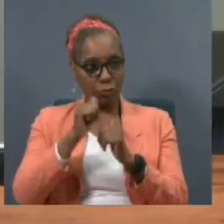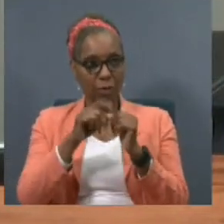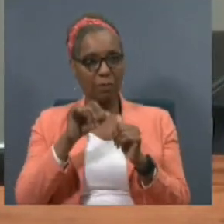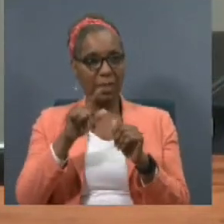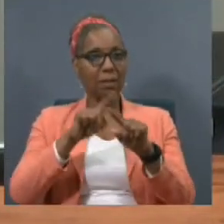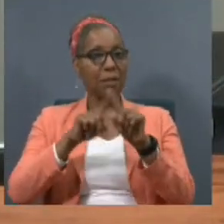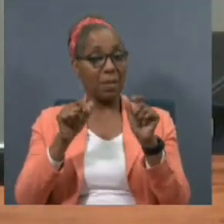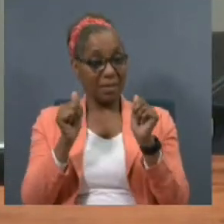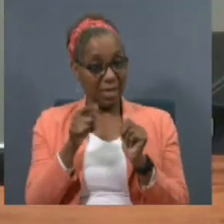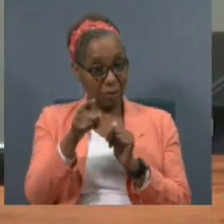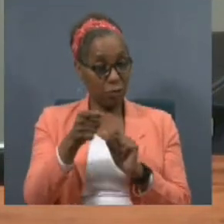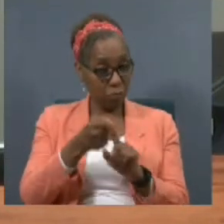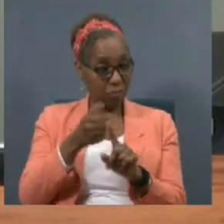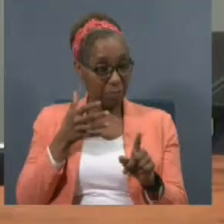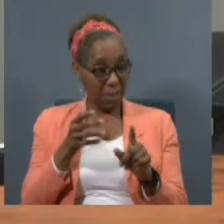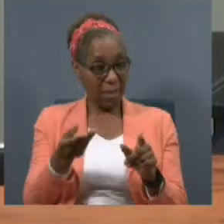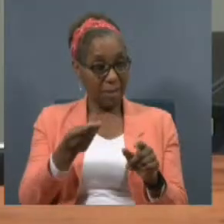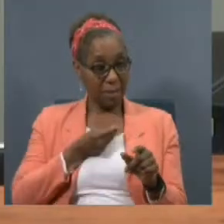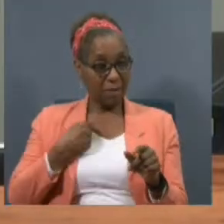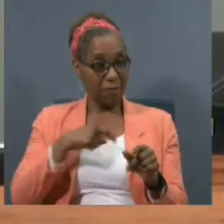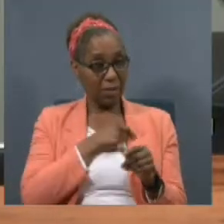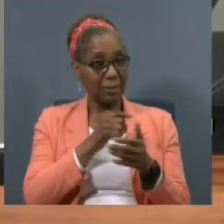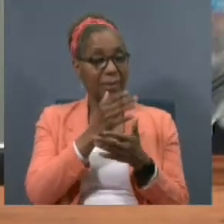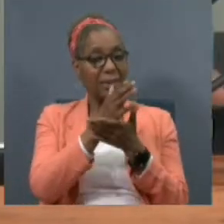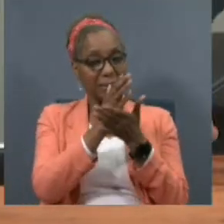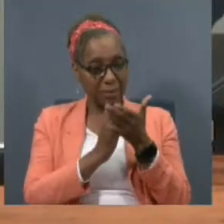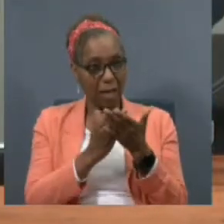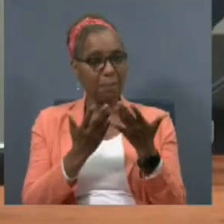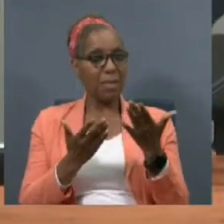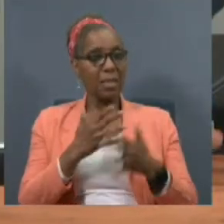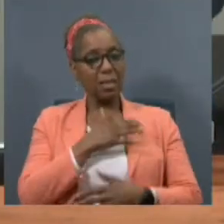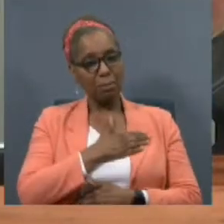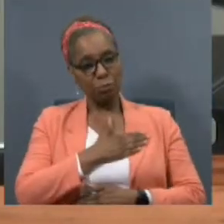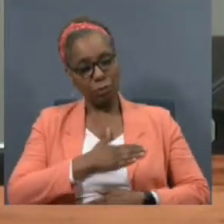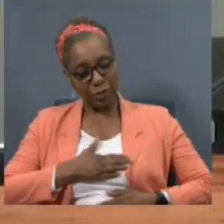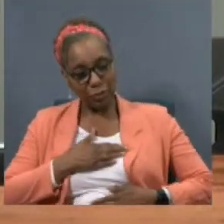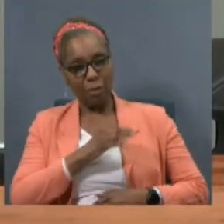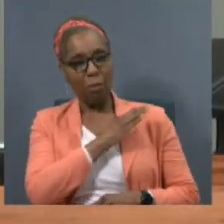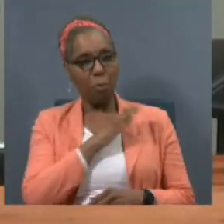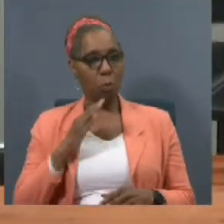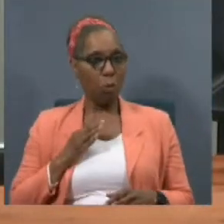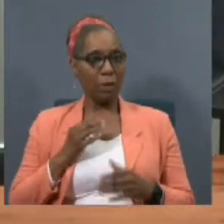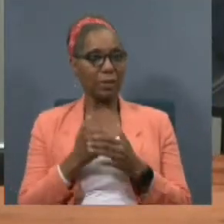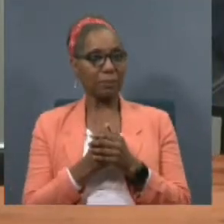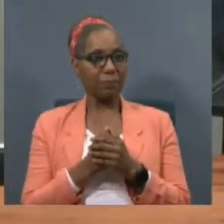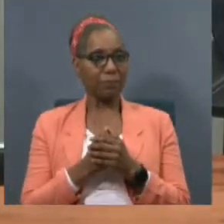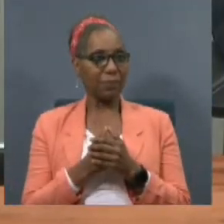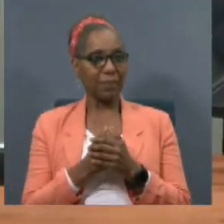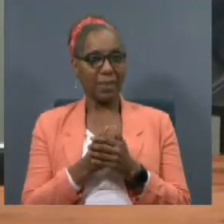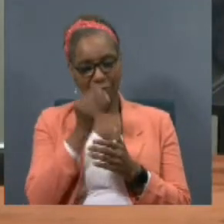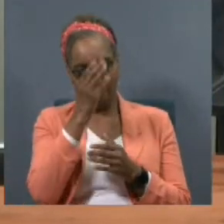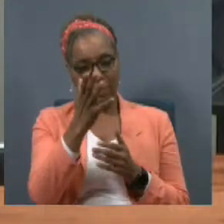but can you just speak and just give us some appreciation, mm-hmm. the board, on